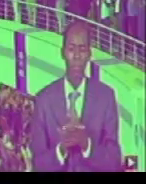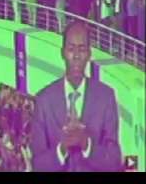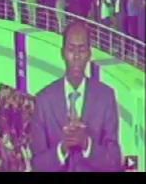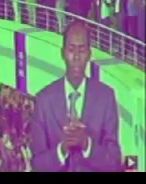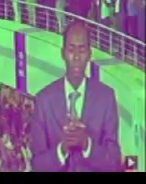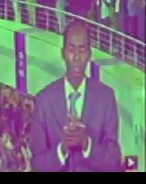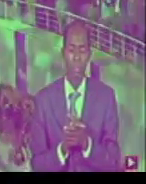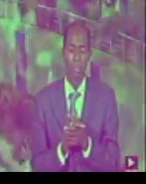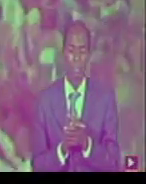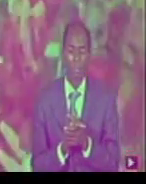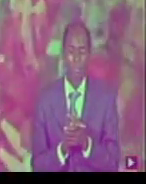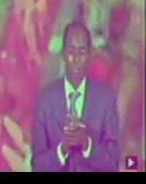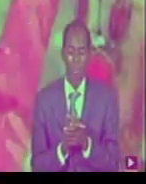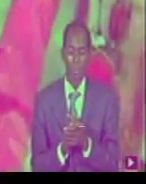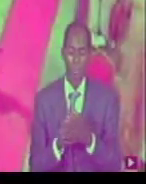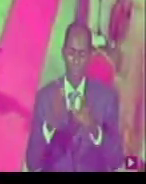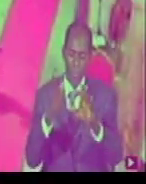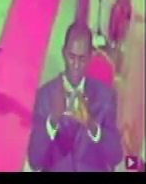Receive.